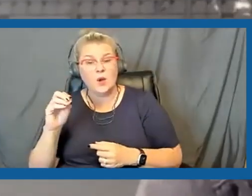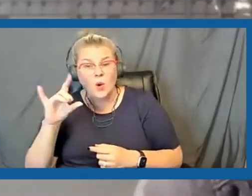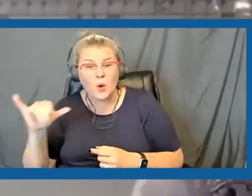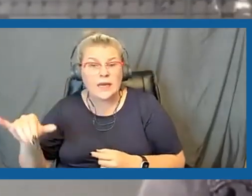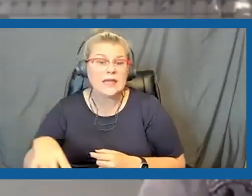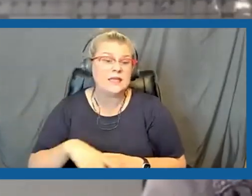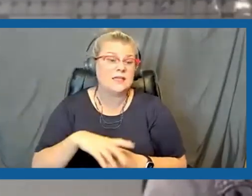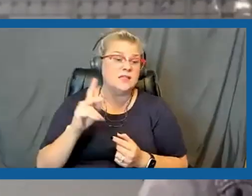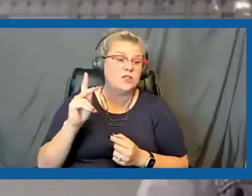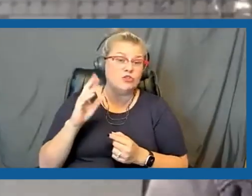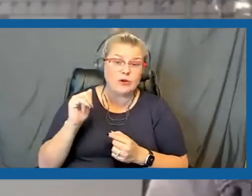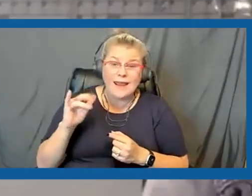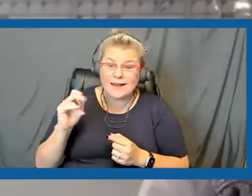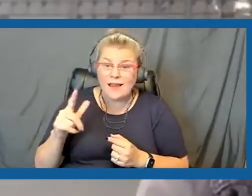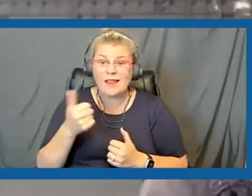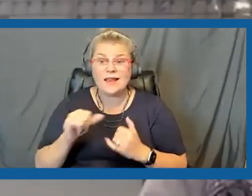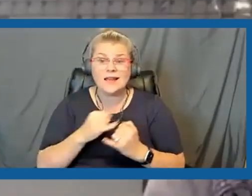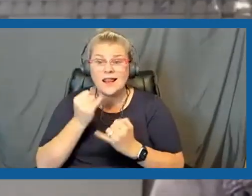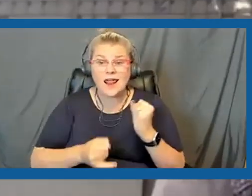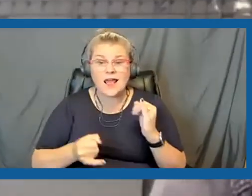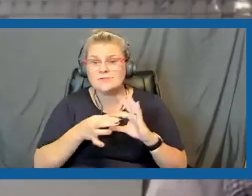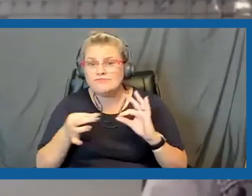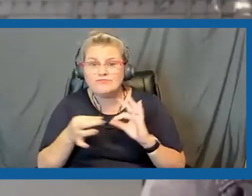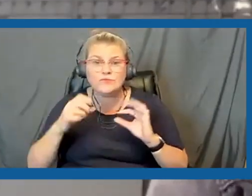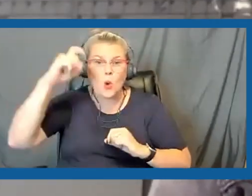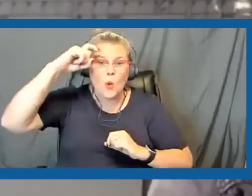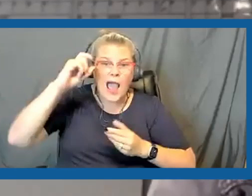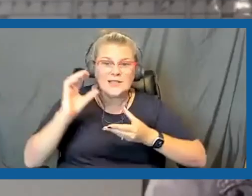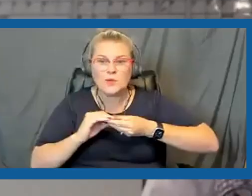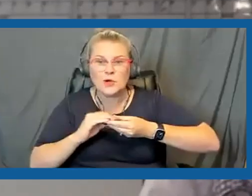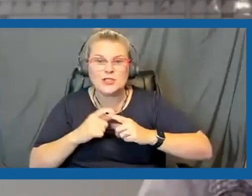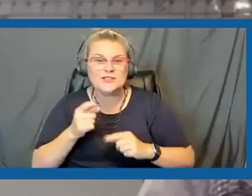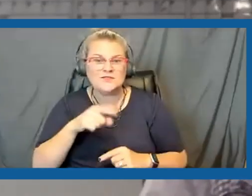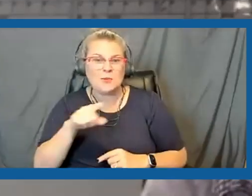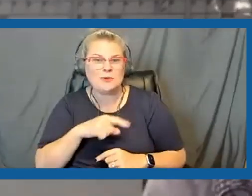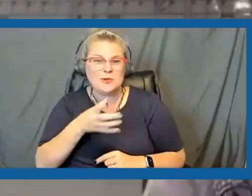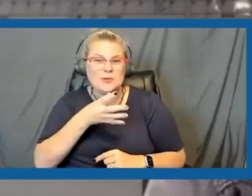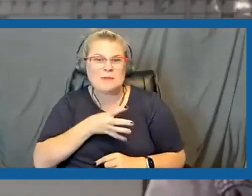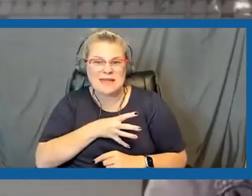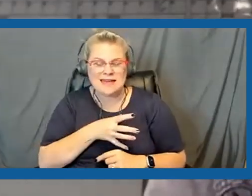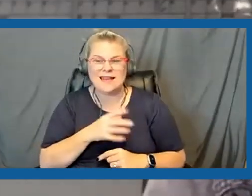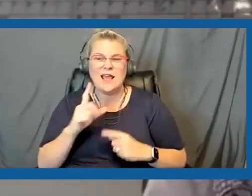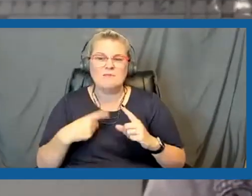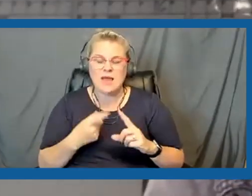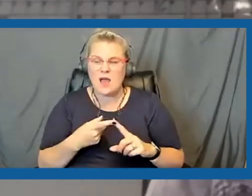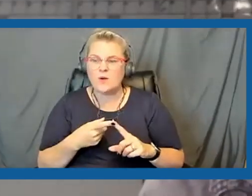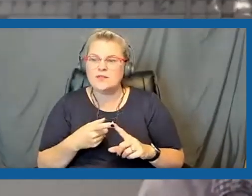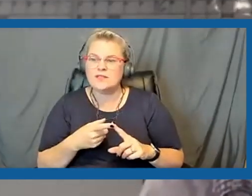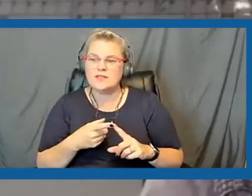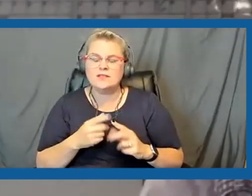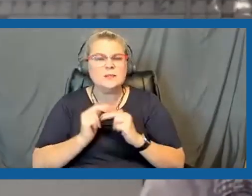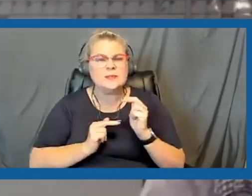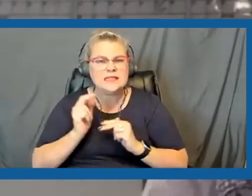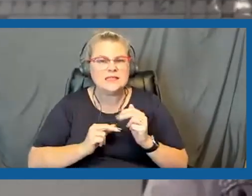Just any last words, any last wise words from you women on